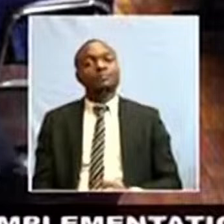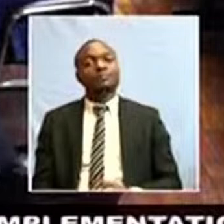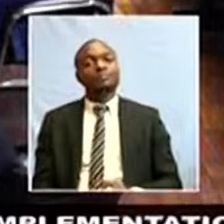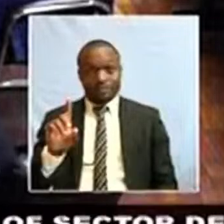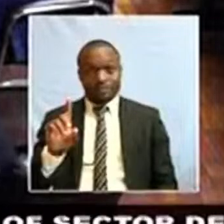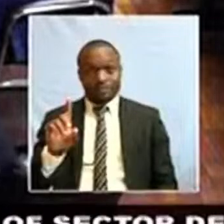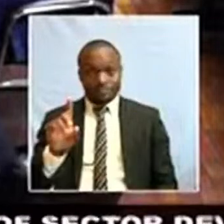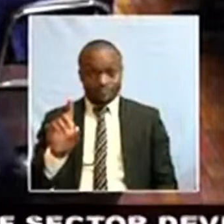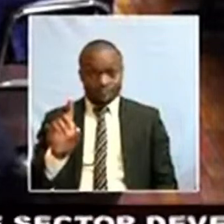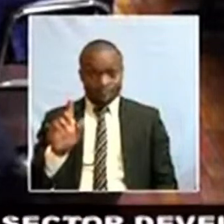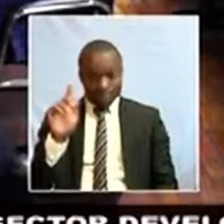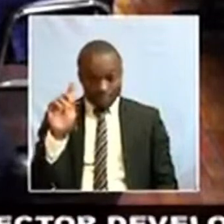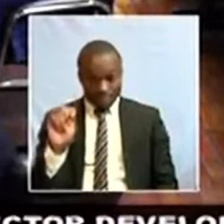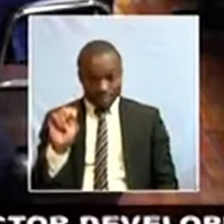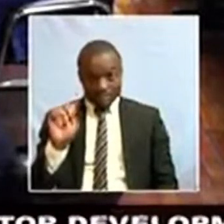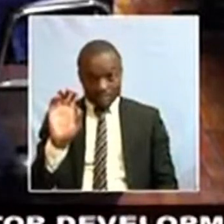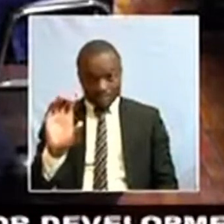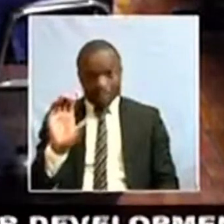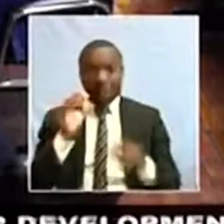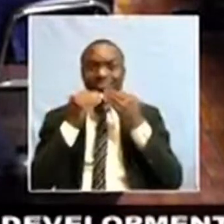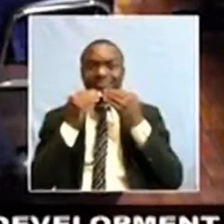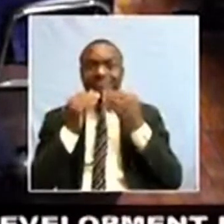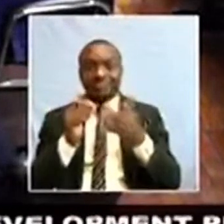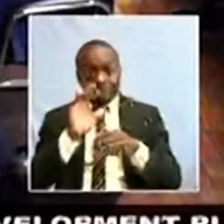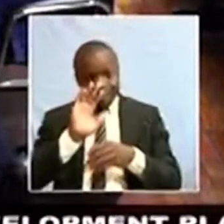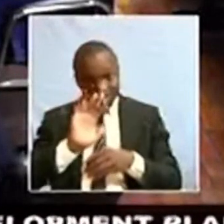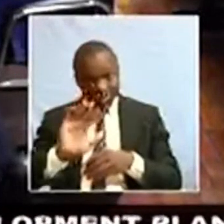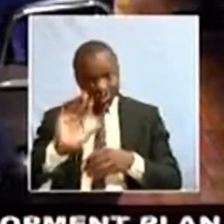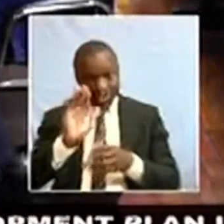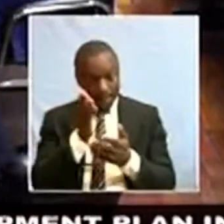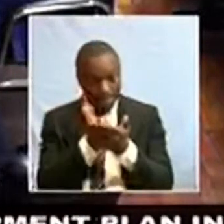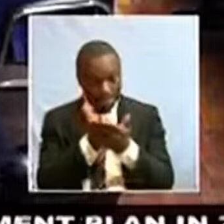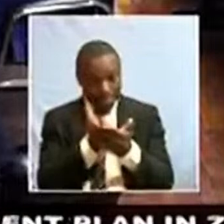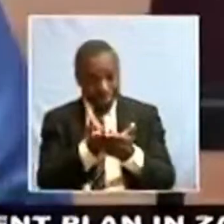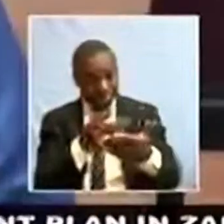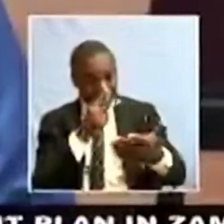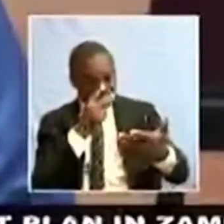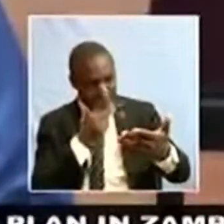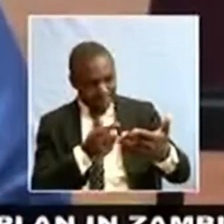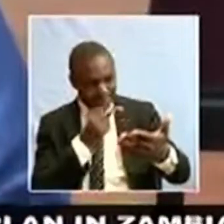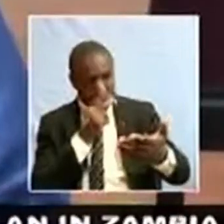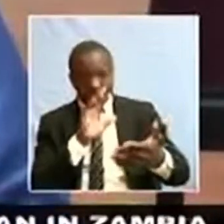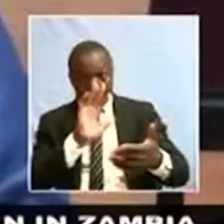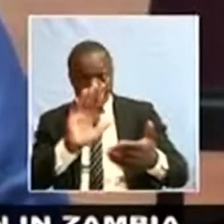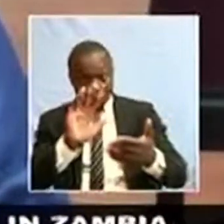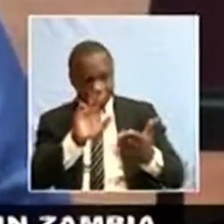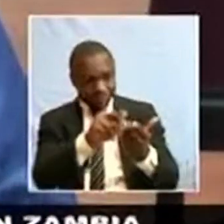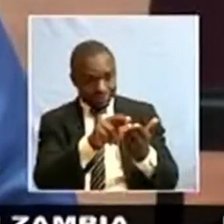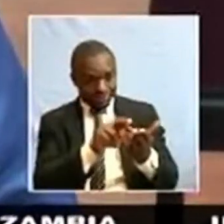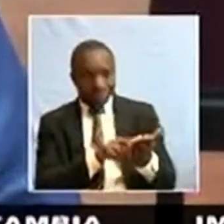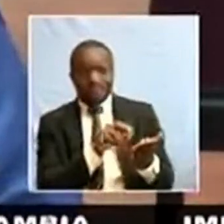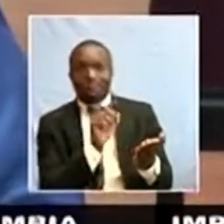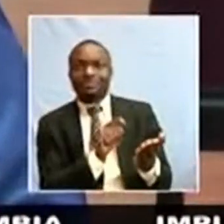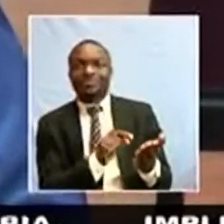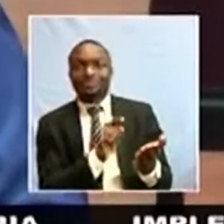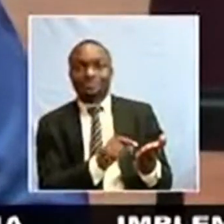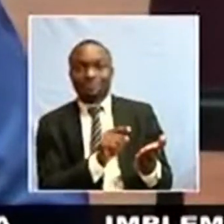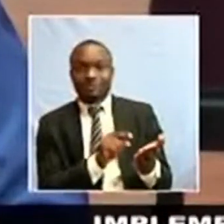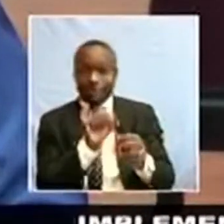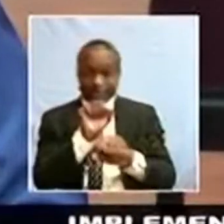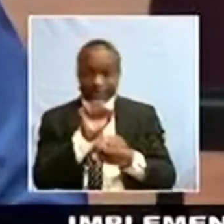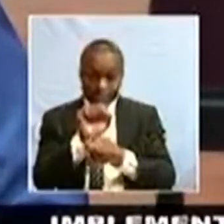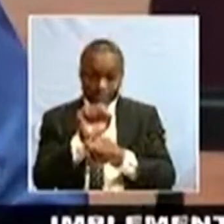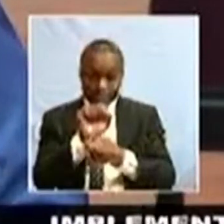TC, thank you for your submission. I looked at your submission and also the functions that